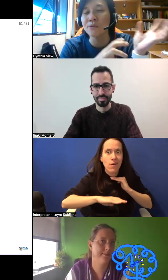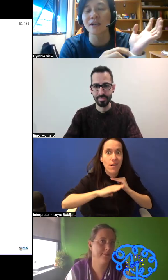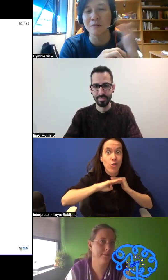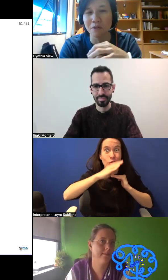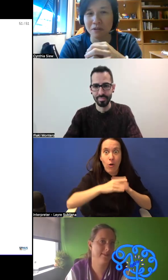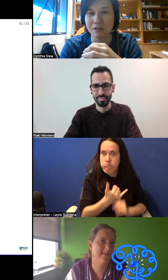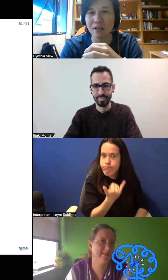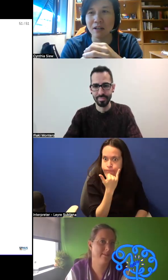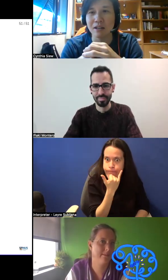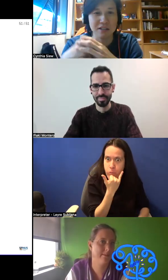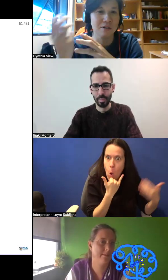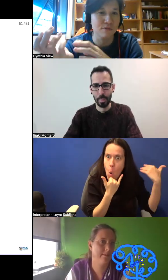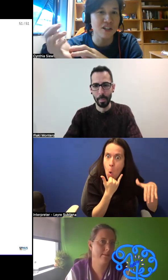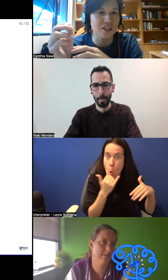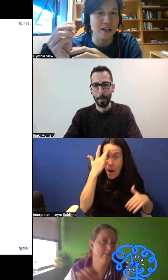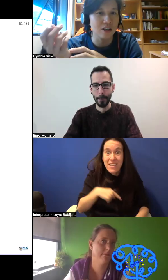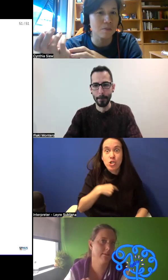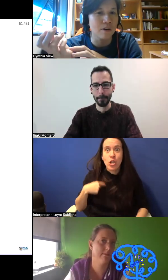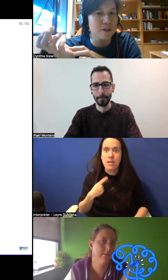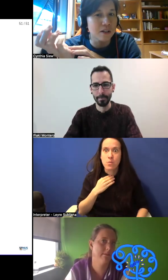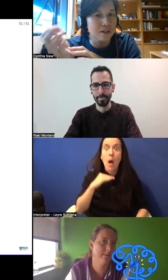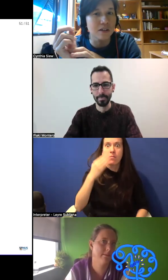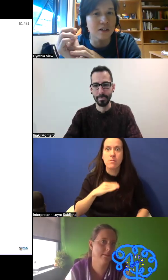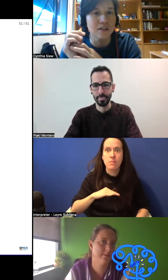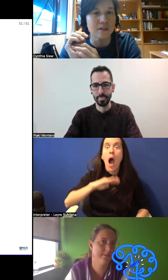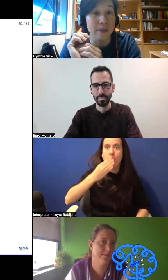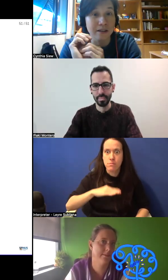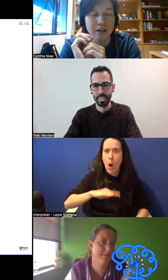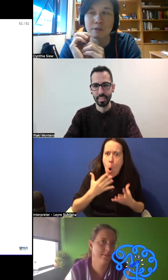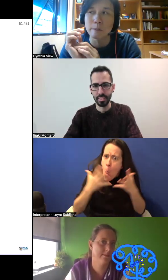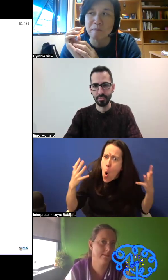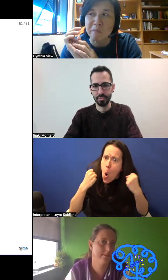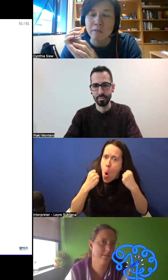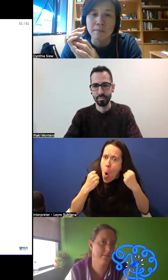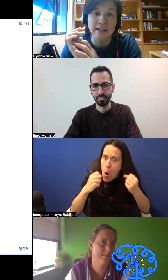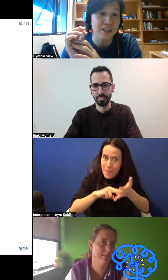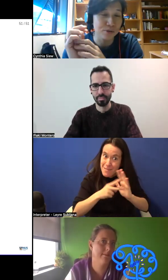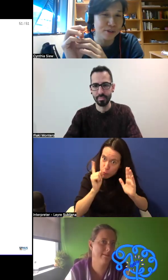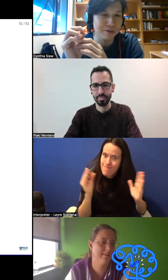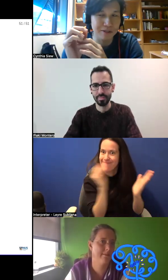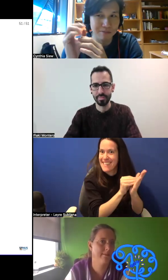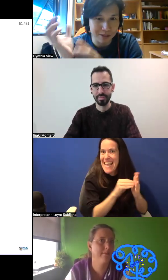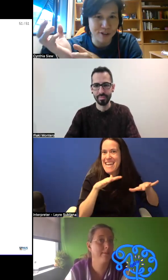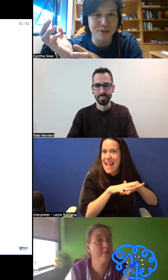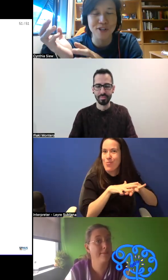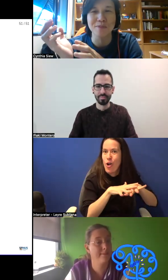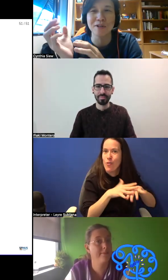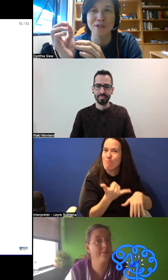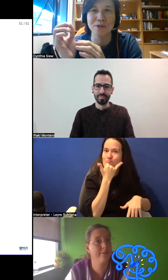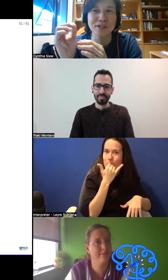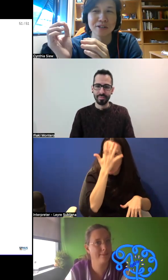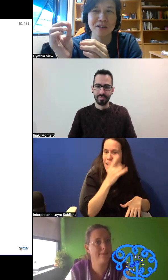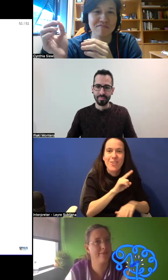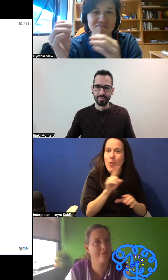language, tones are important lexical features that need to be represented in the network. But then it's also a difficult question